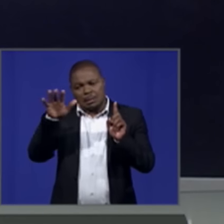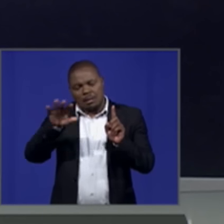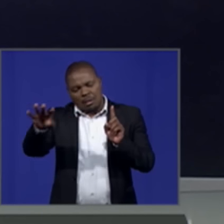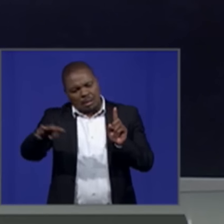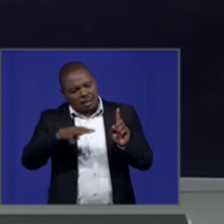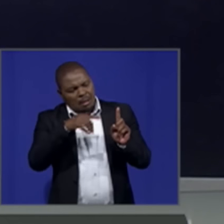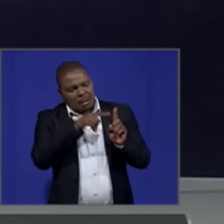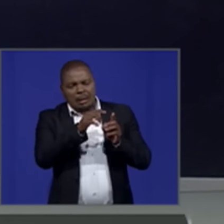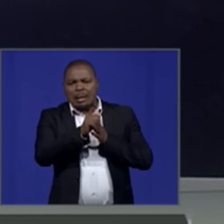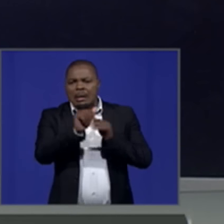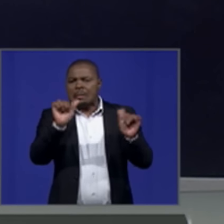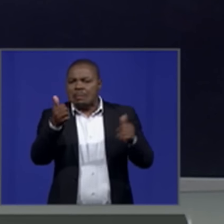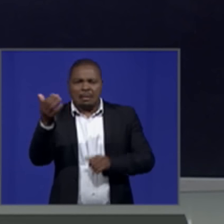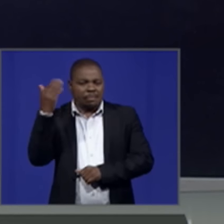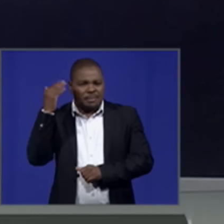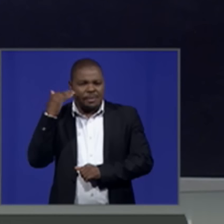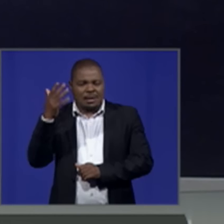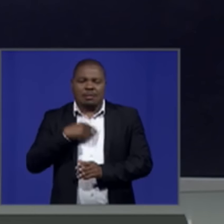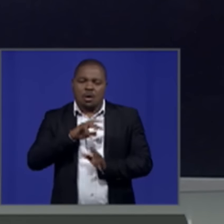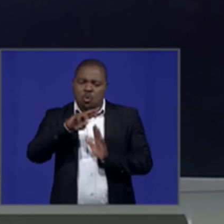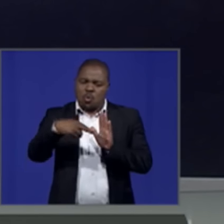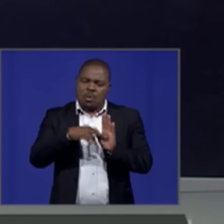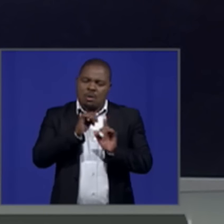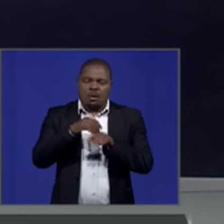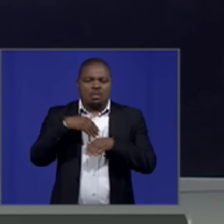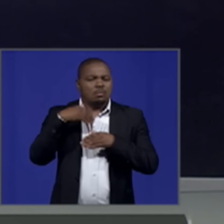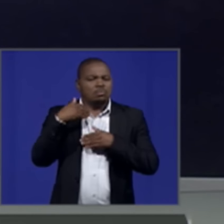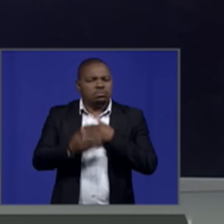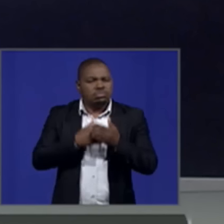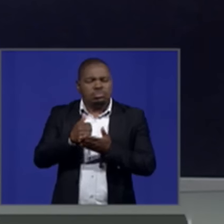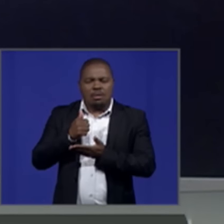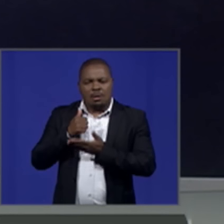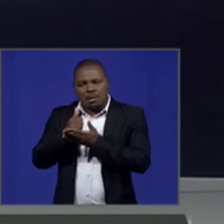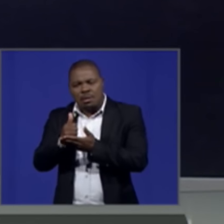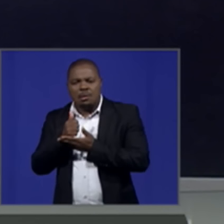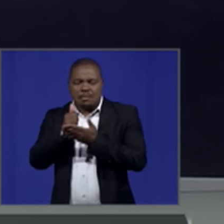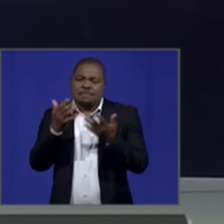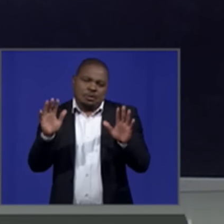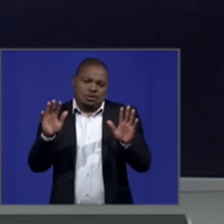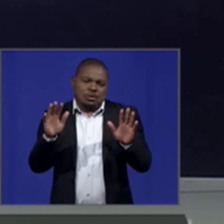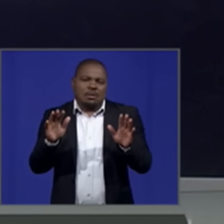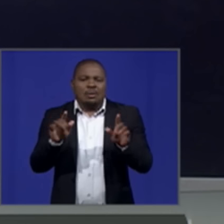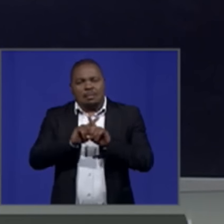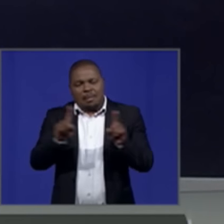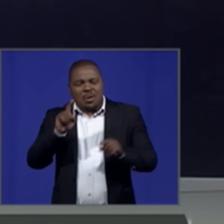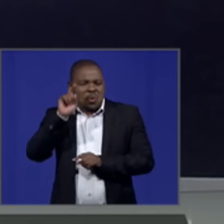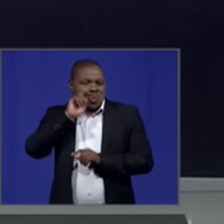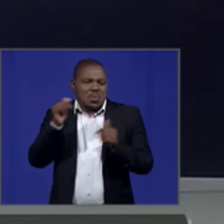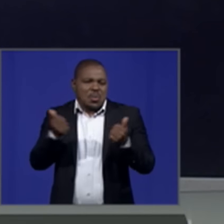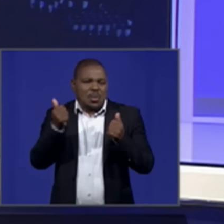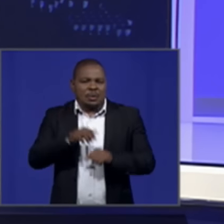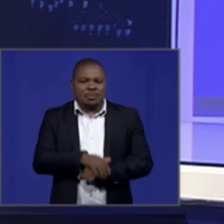ke Batswana. Le yena o la kgatha tema mme o le a thusa mo a thusang empa o ne a se a hodile.